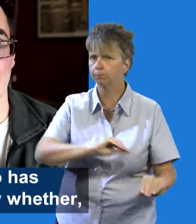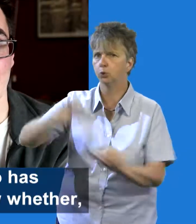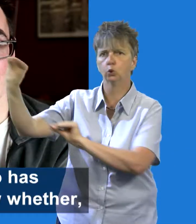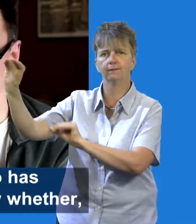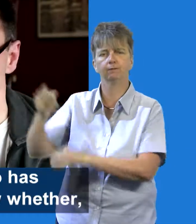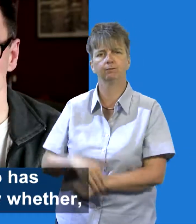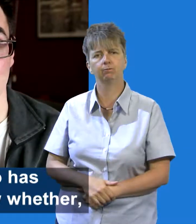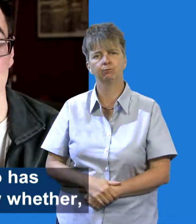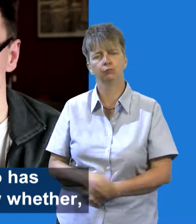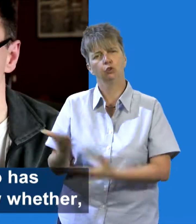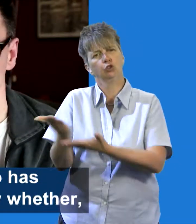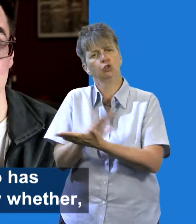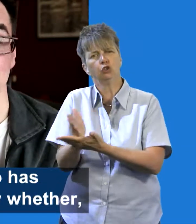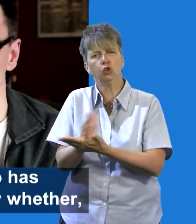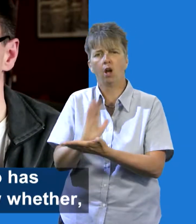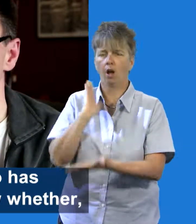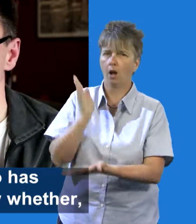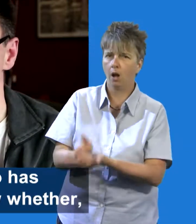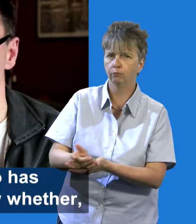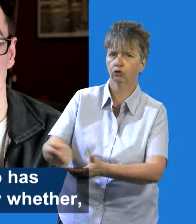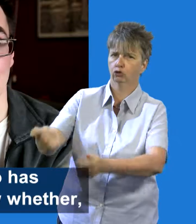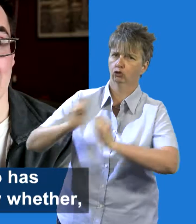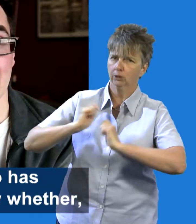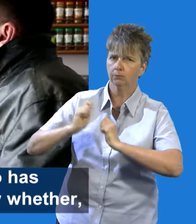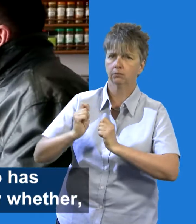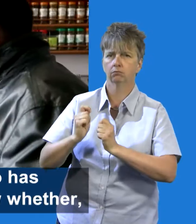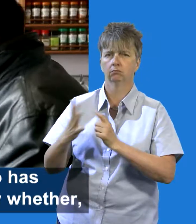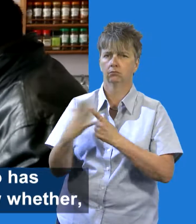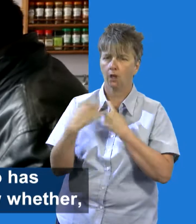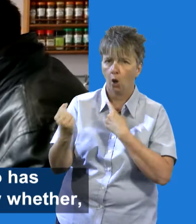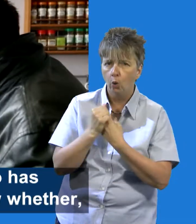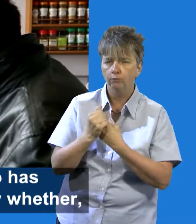here. I had a good neurologist who's unfortunately moved.